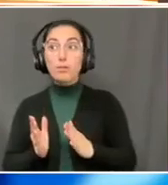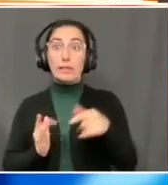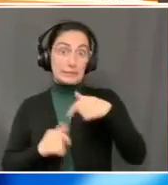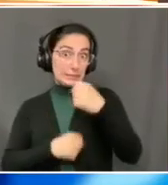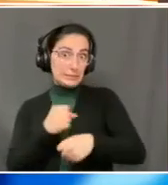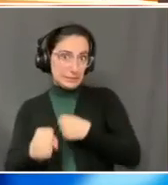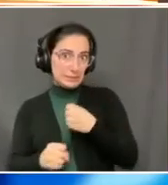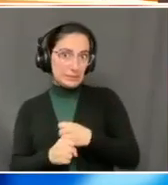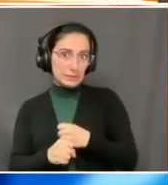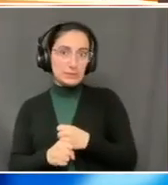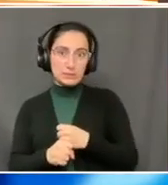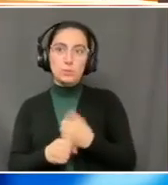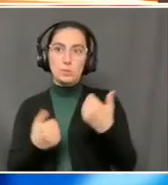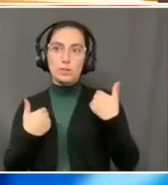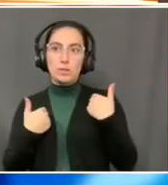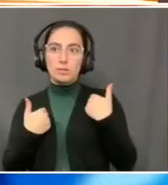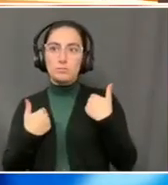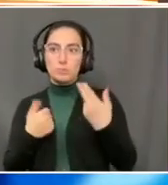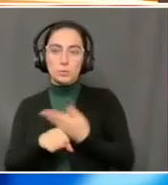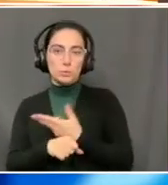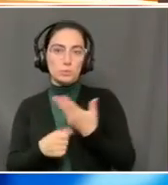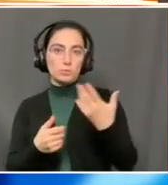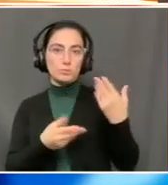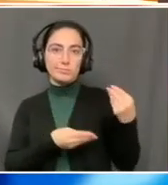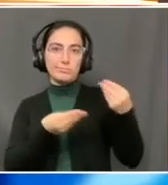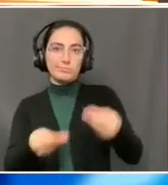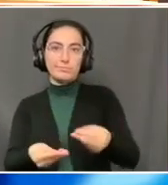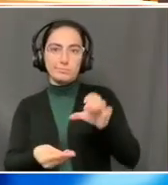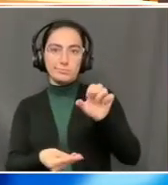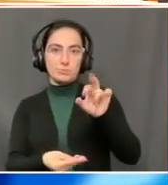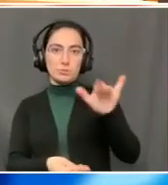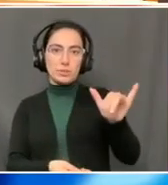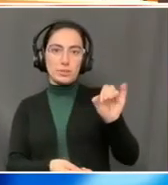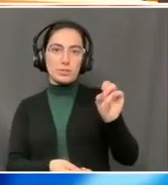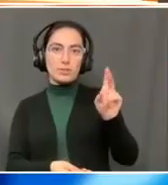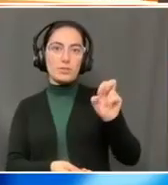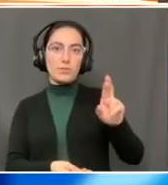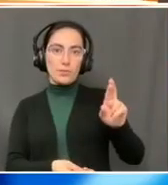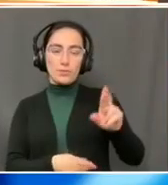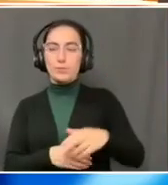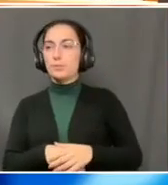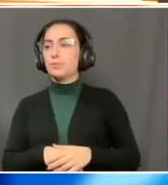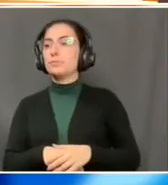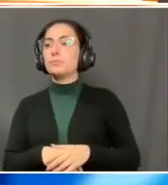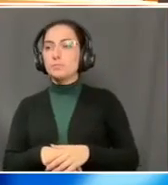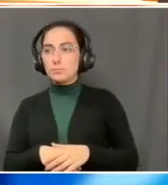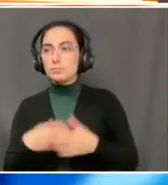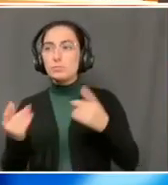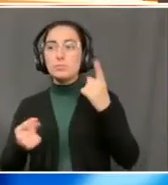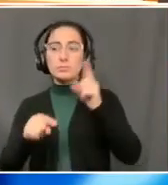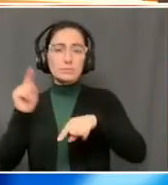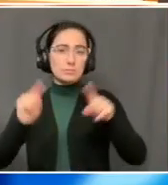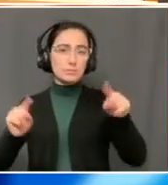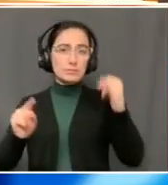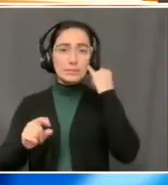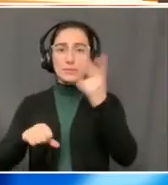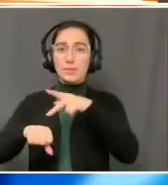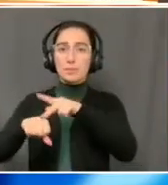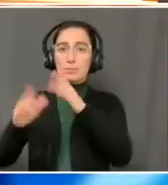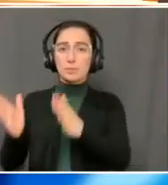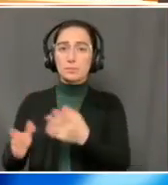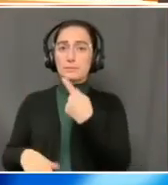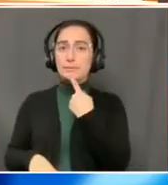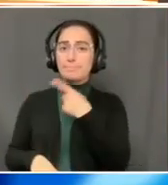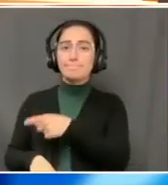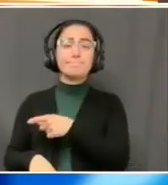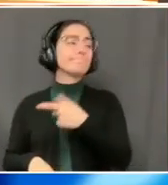swept carryover, but in the past when we were giving 100% of carryover or various percentages, if a principal said, "Hi, I'm going to